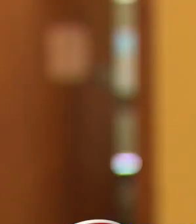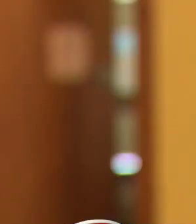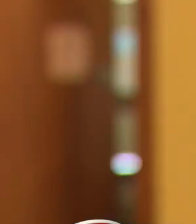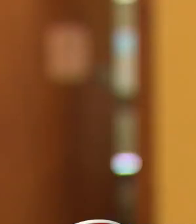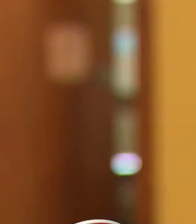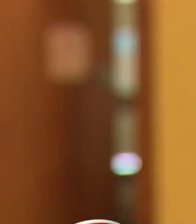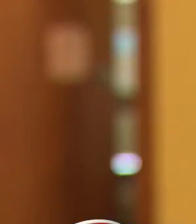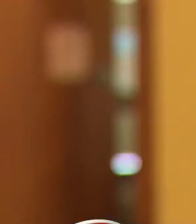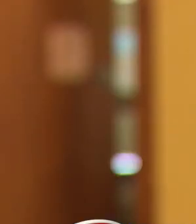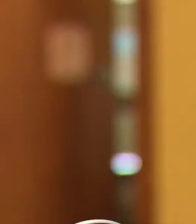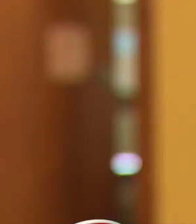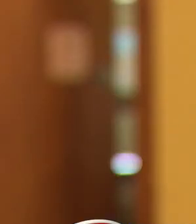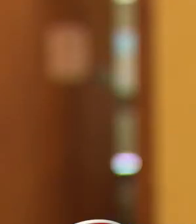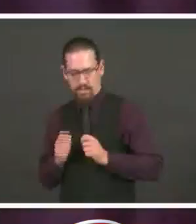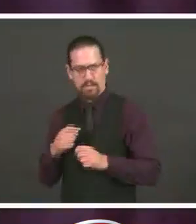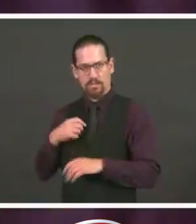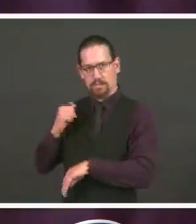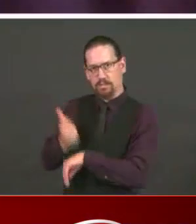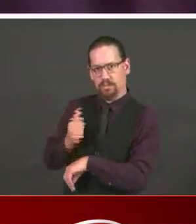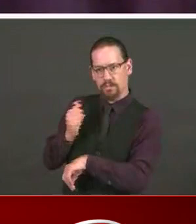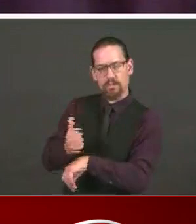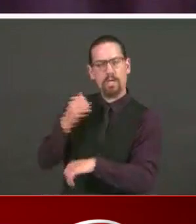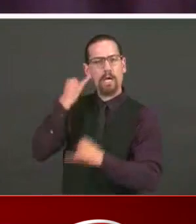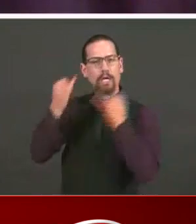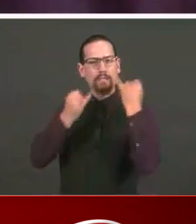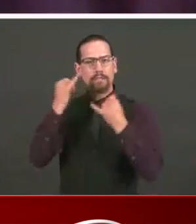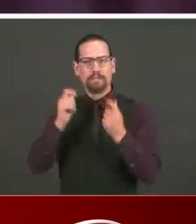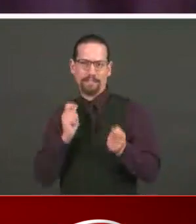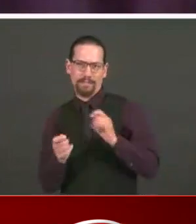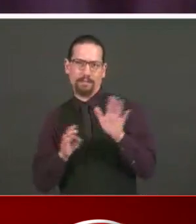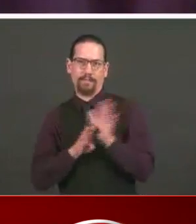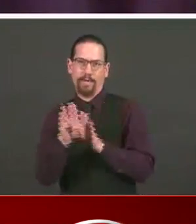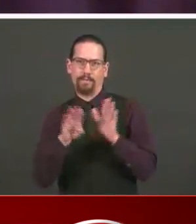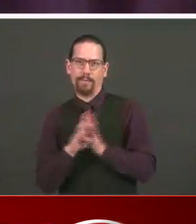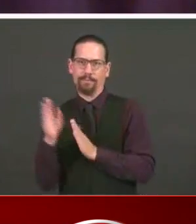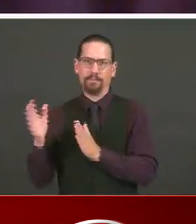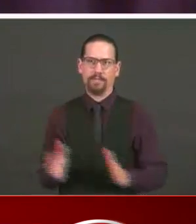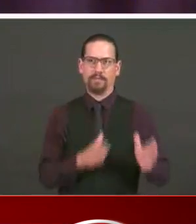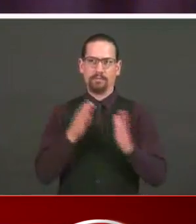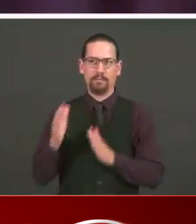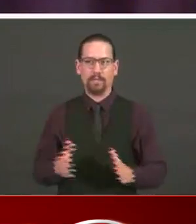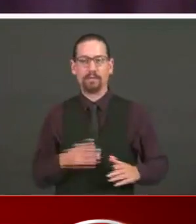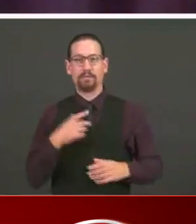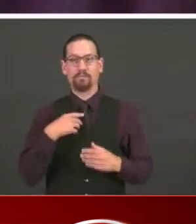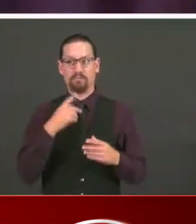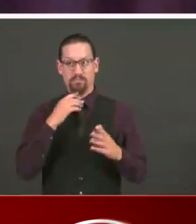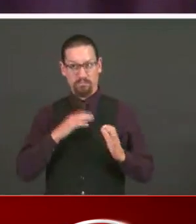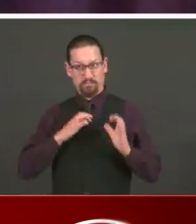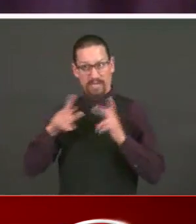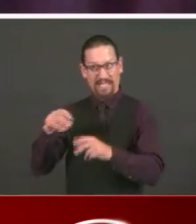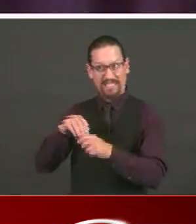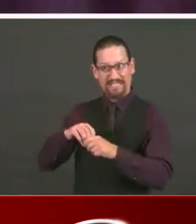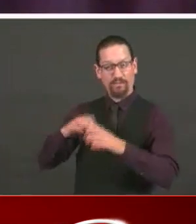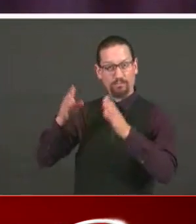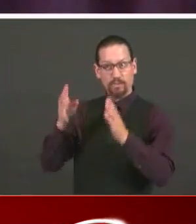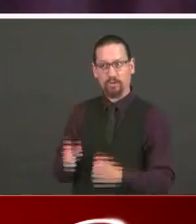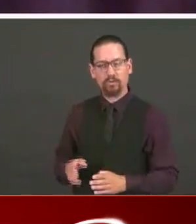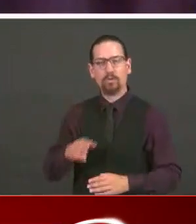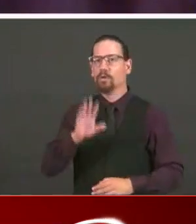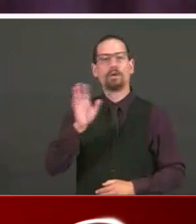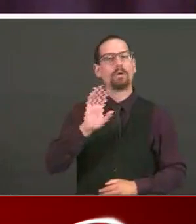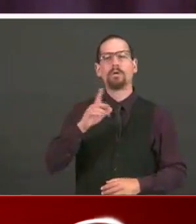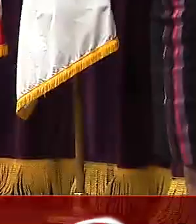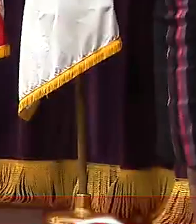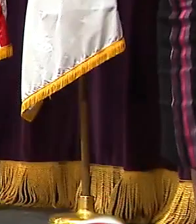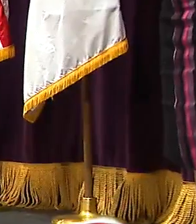will choose. We are not ready to say we're not going back in person, we're doing this, we're doing that. We're planning. It's the most responsible thing